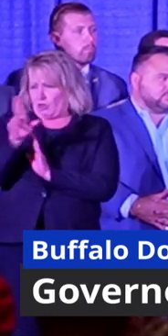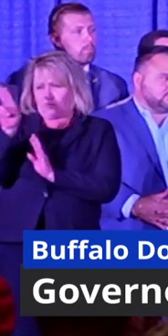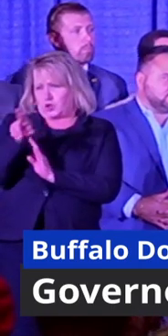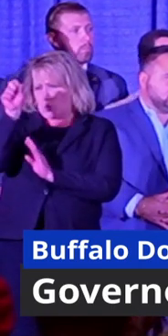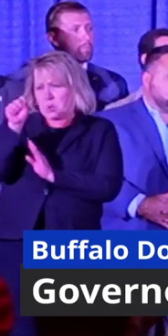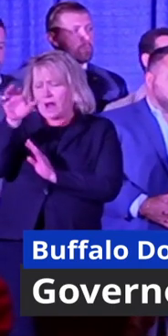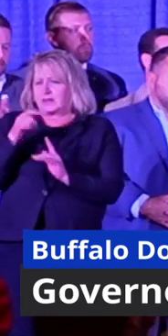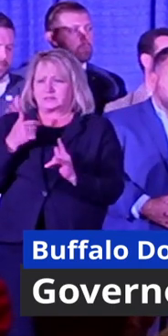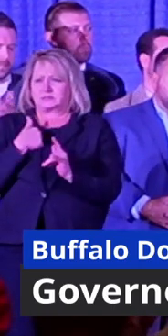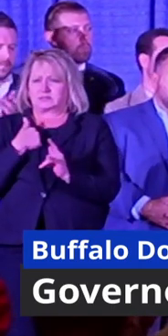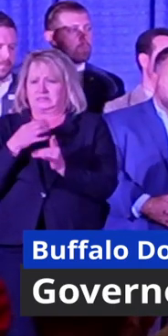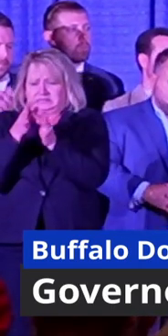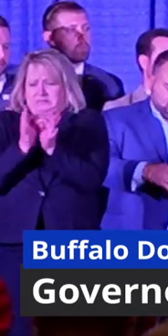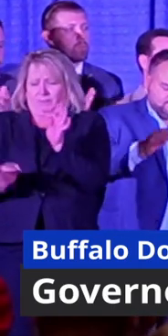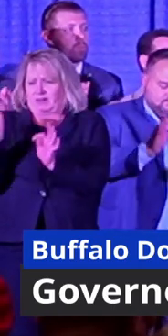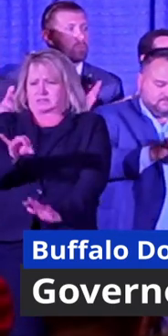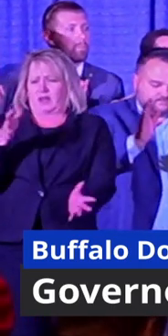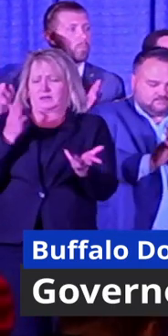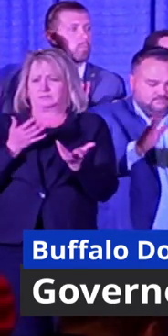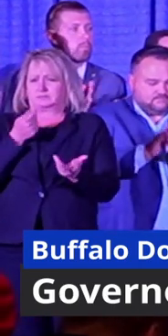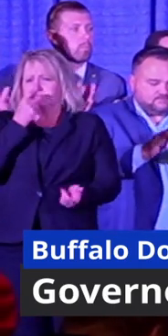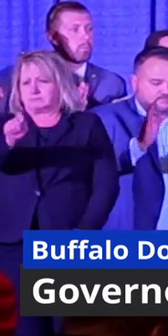country. It's as simple as that.